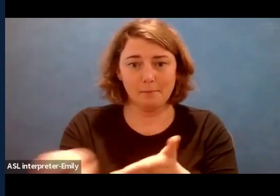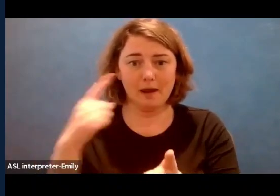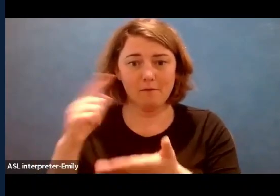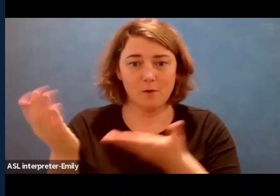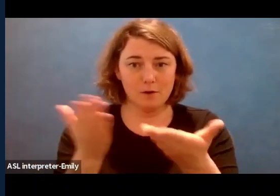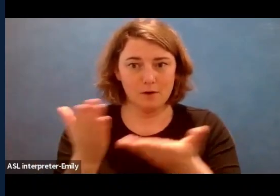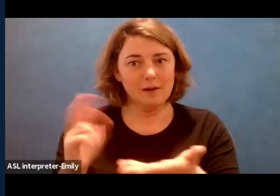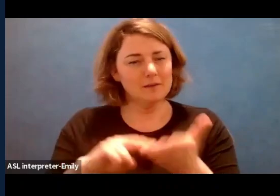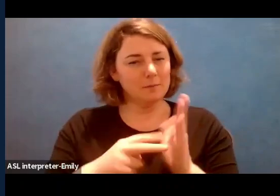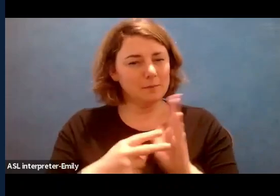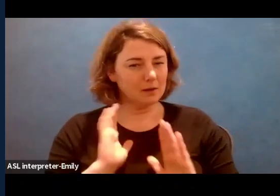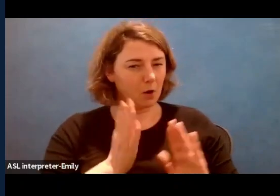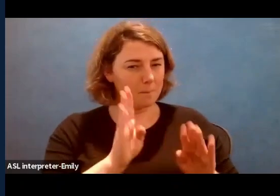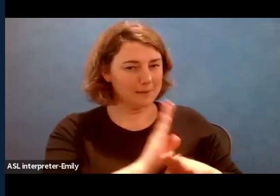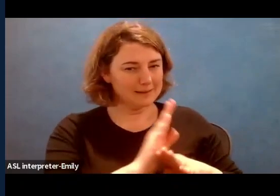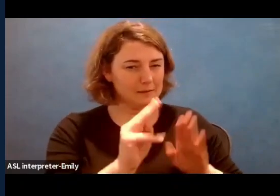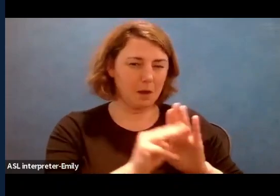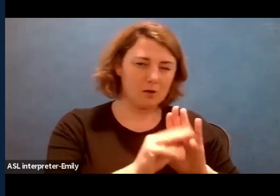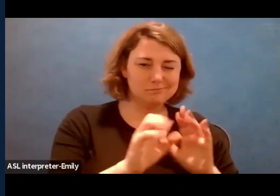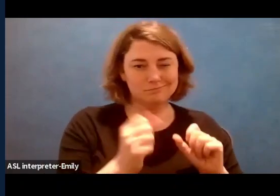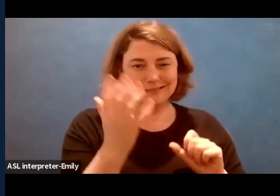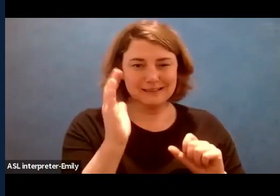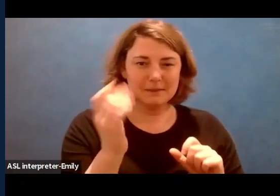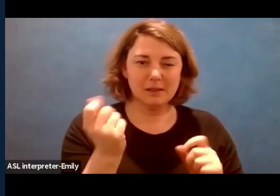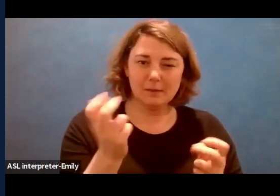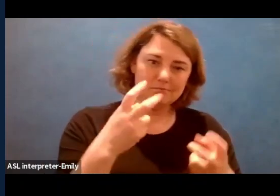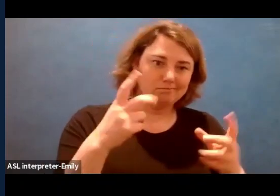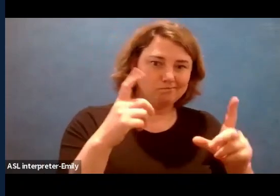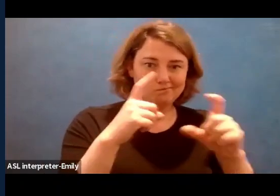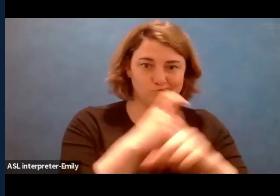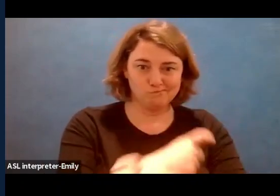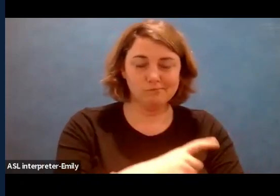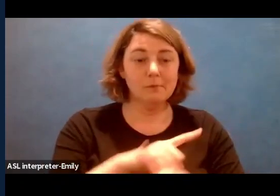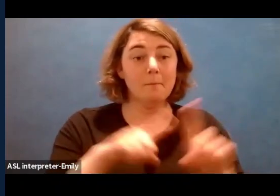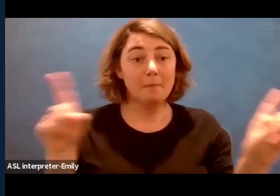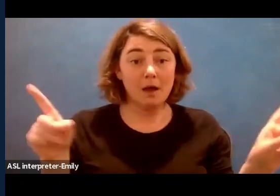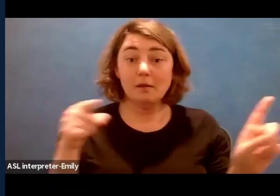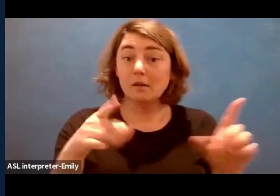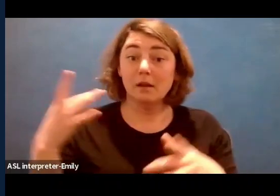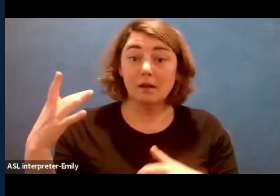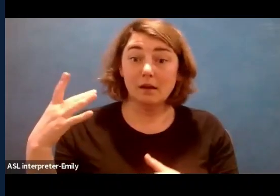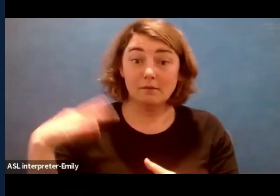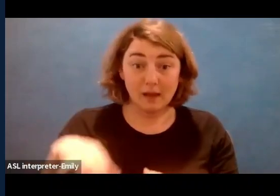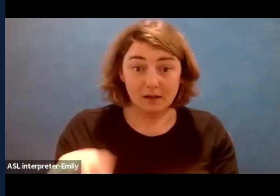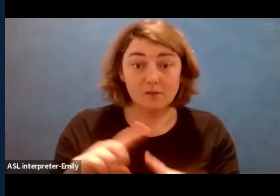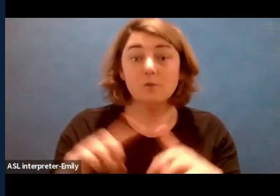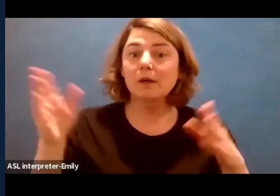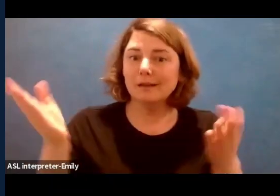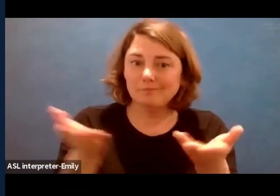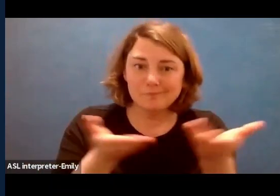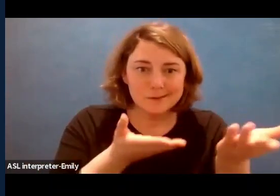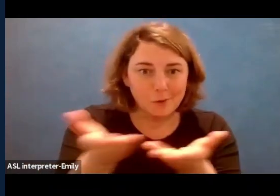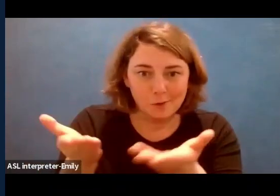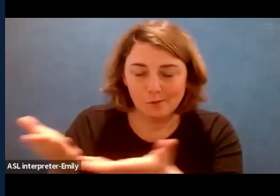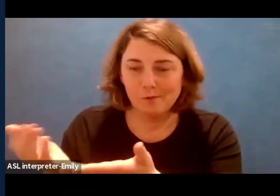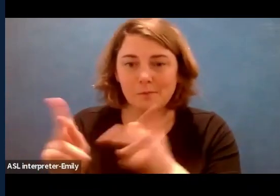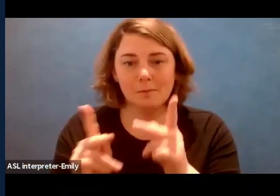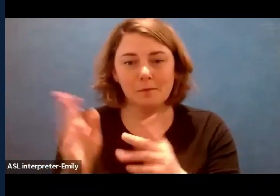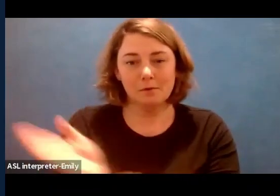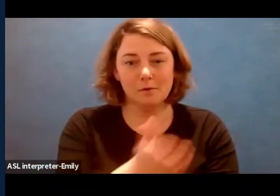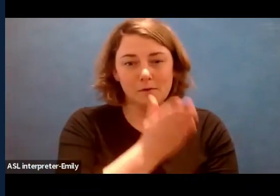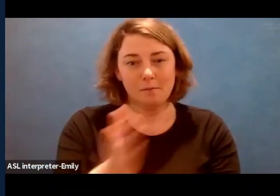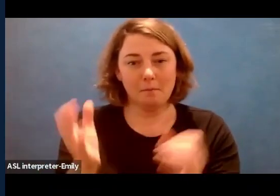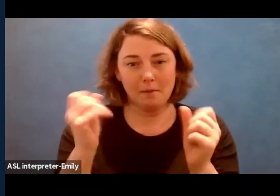make our business model difficult, but one of the advantages to that is that we can serve people across many different